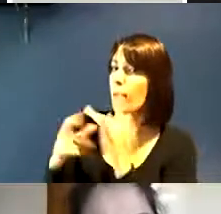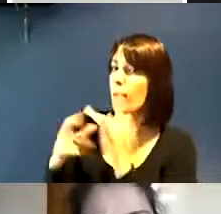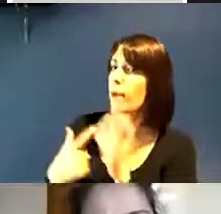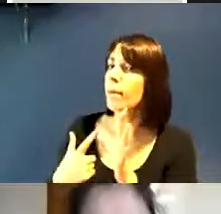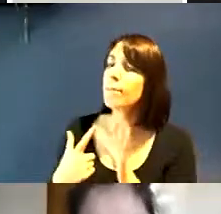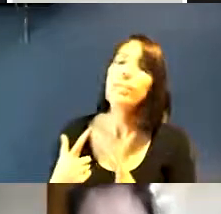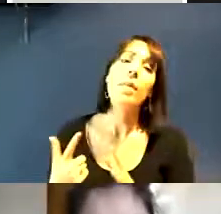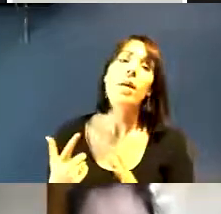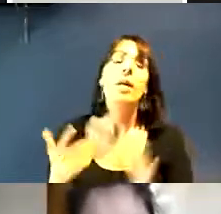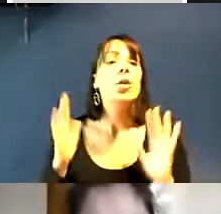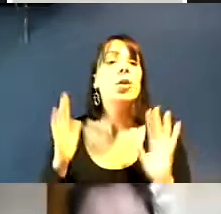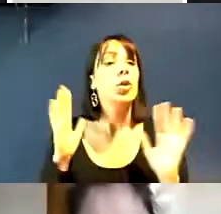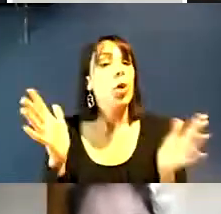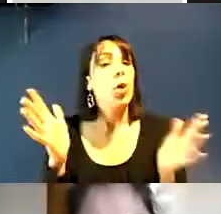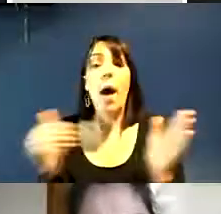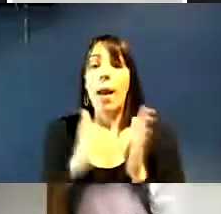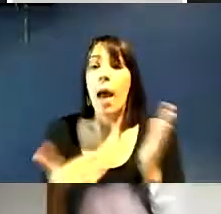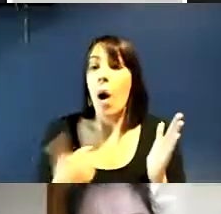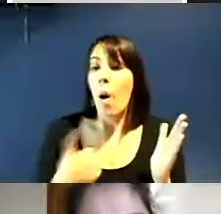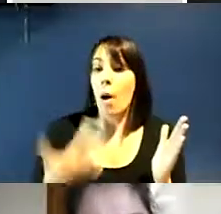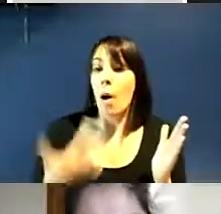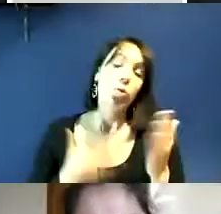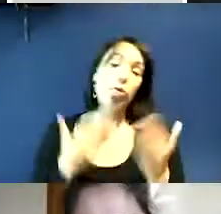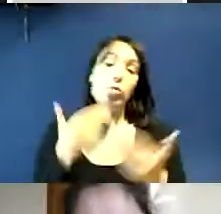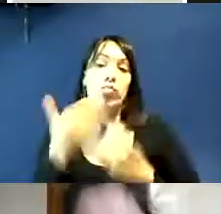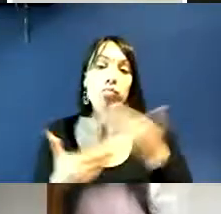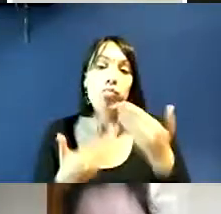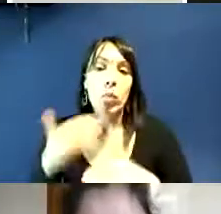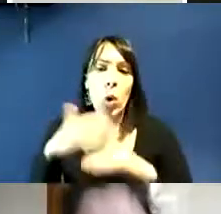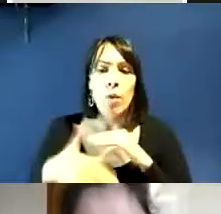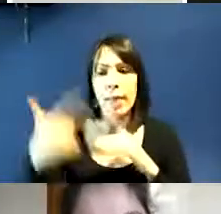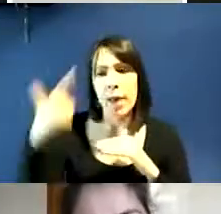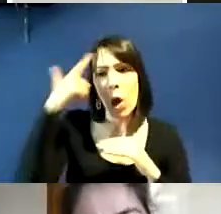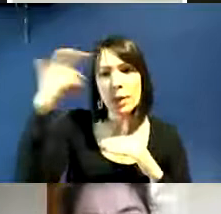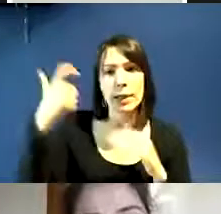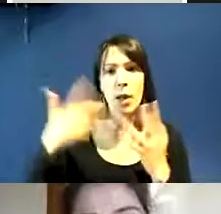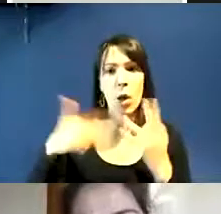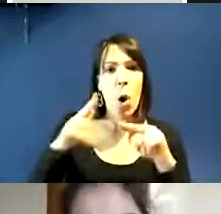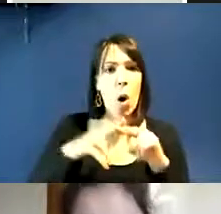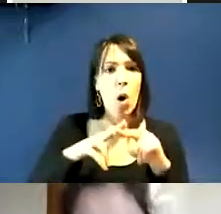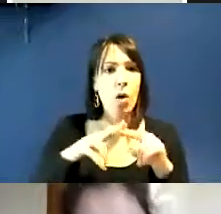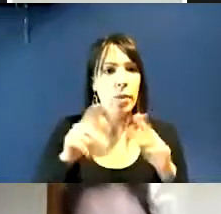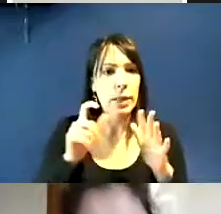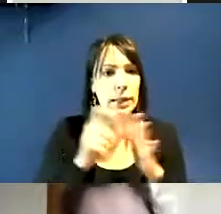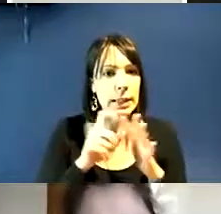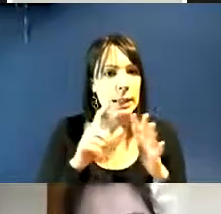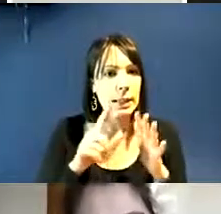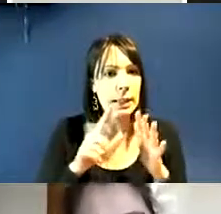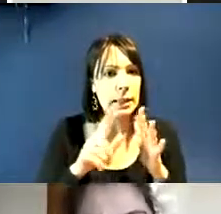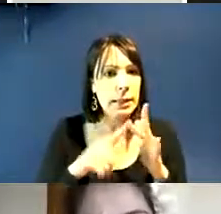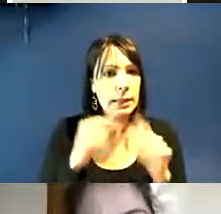So now I'd like to talk about this idea of dignity of risk